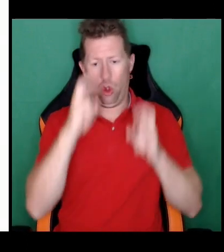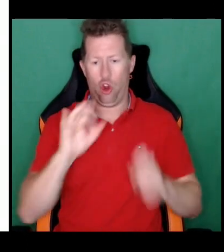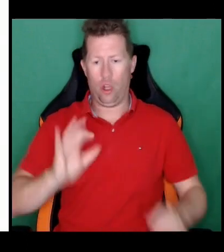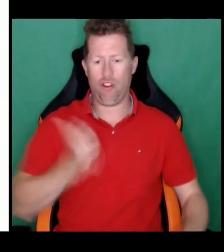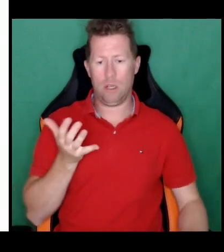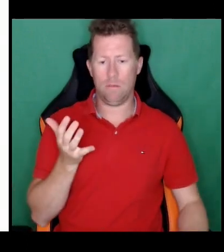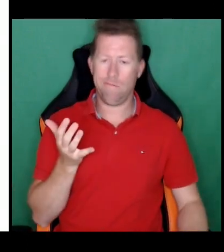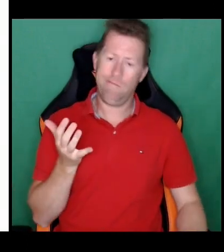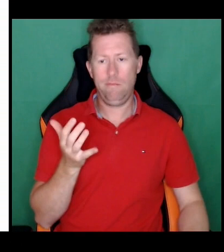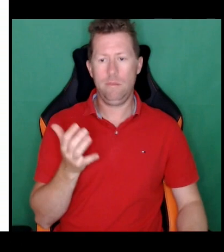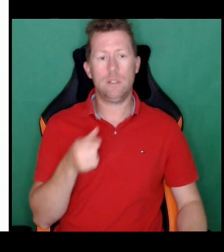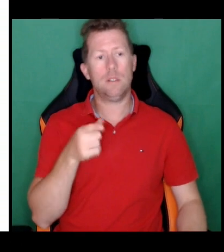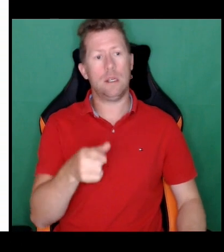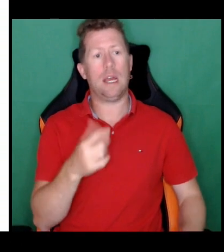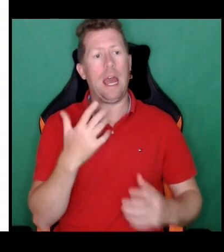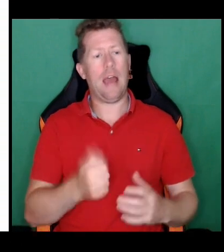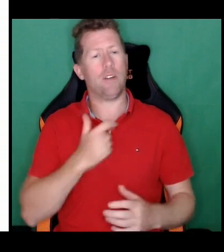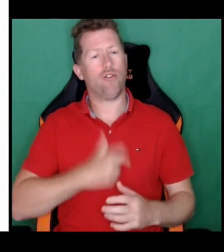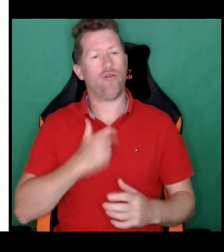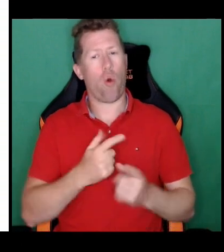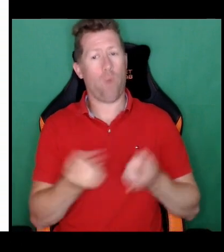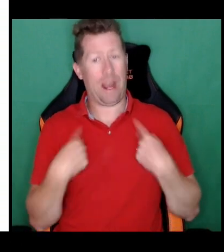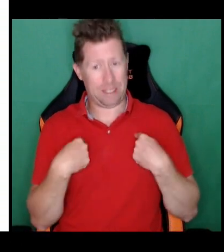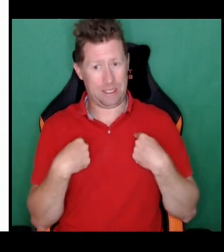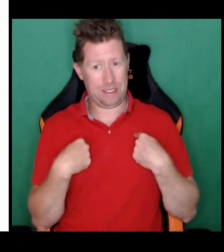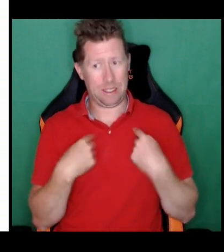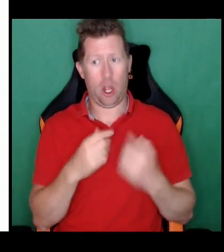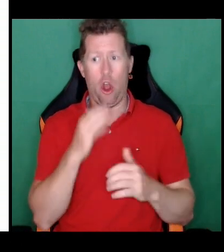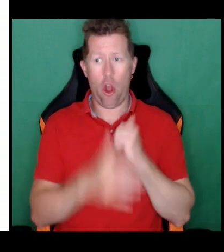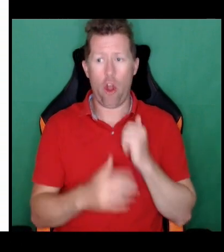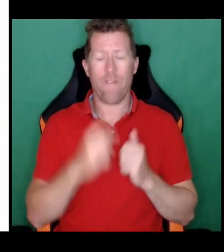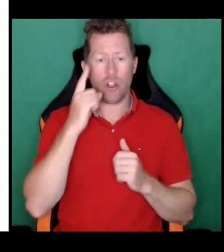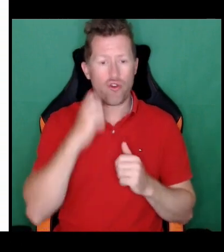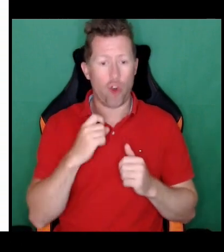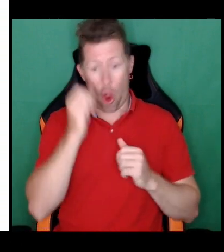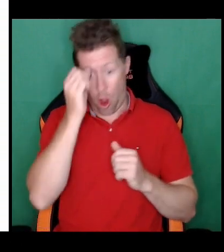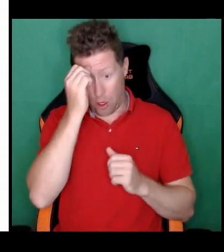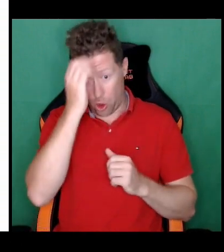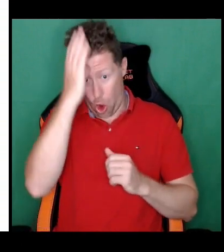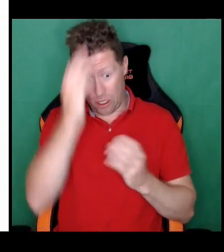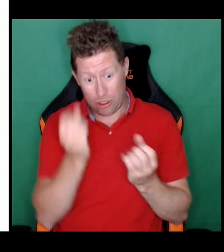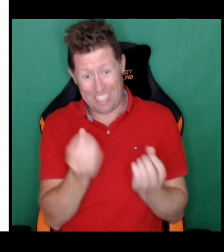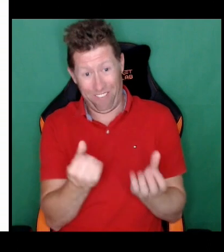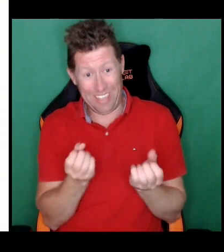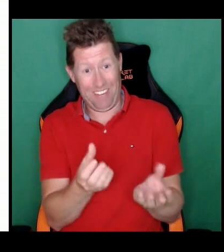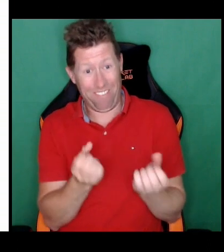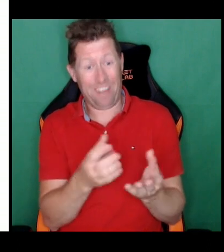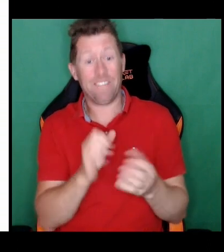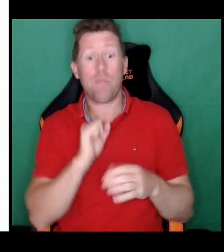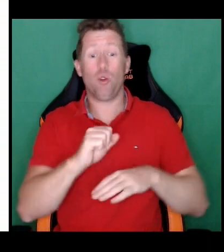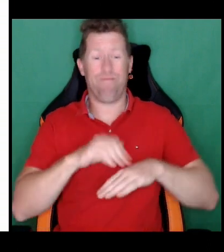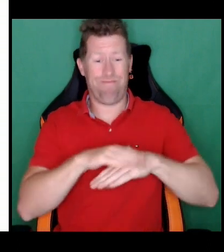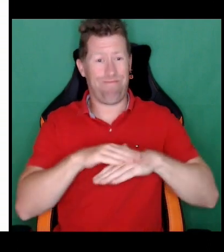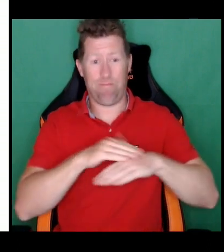There, as I said, there is a role for us to play in terms of filling those knowledge gaps, because their anti-vaping knowledge is very